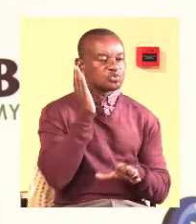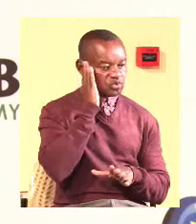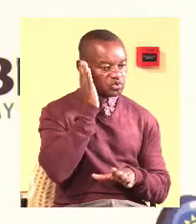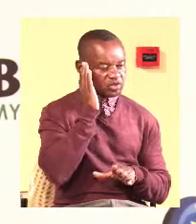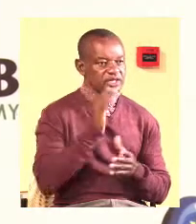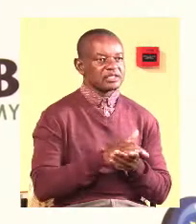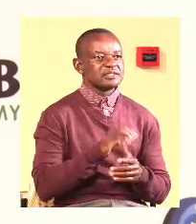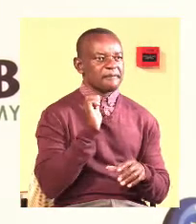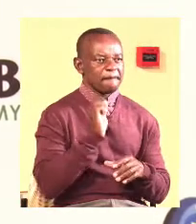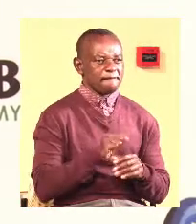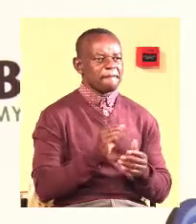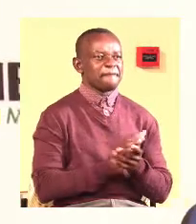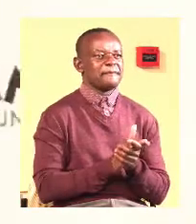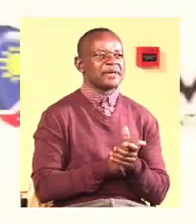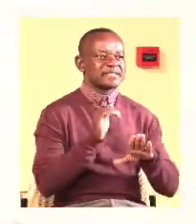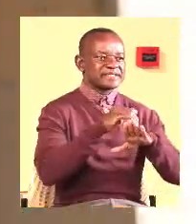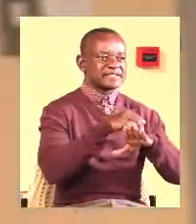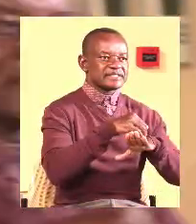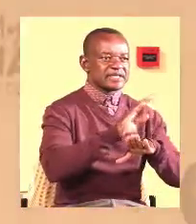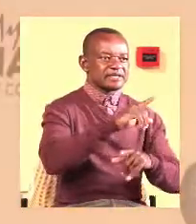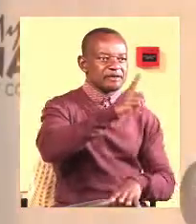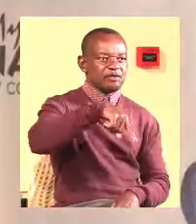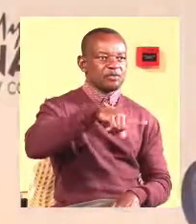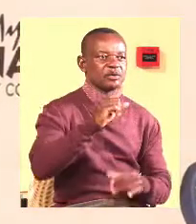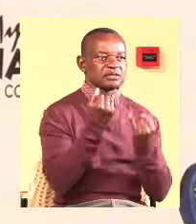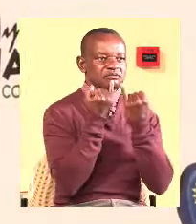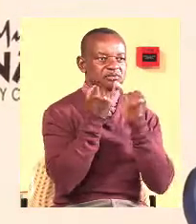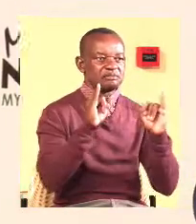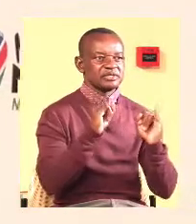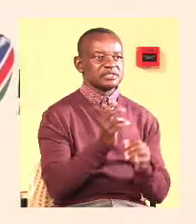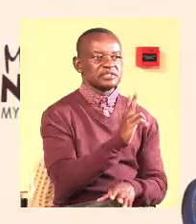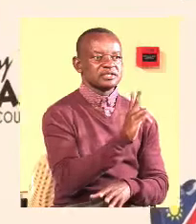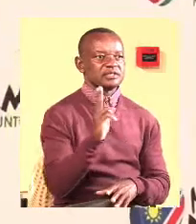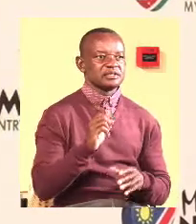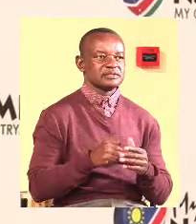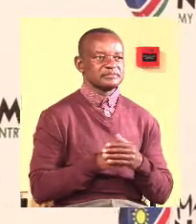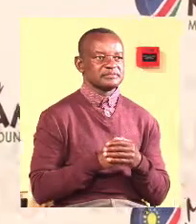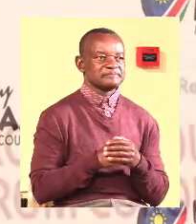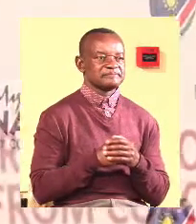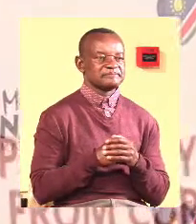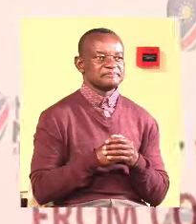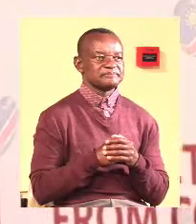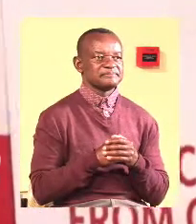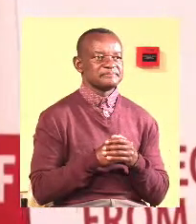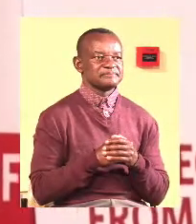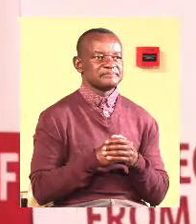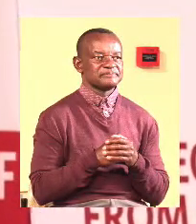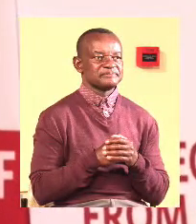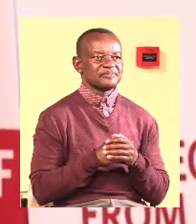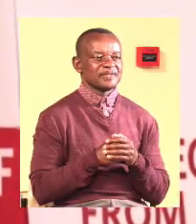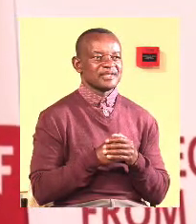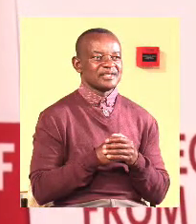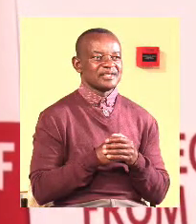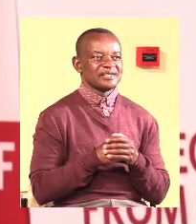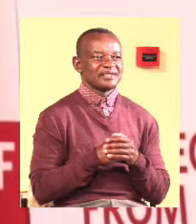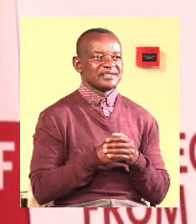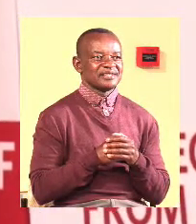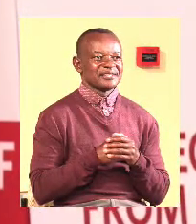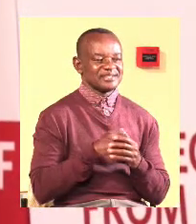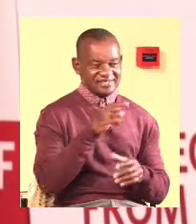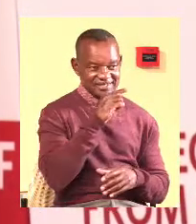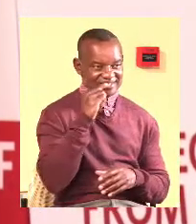much. For those who may not know, community health workers were formerly known as community health